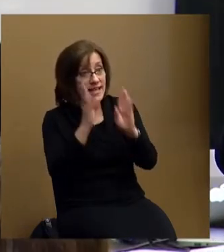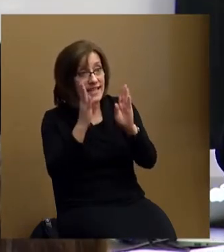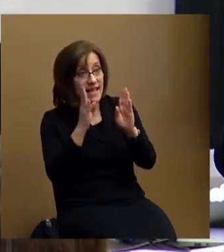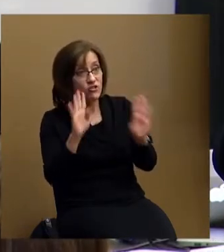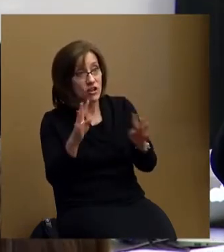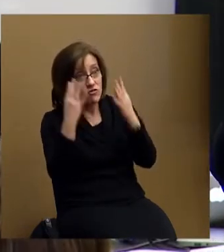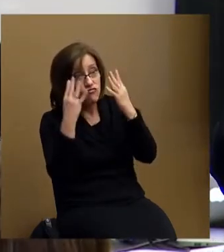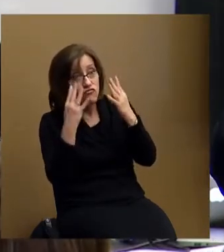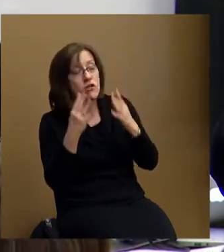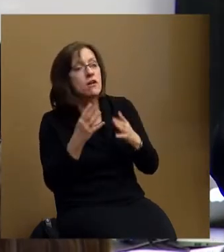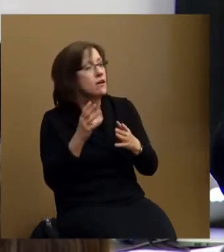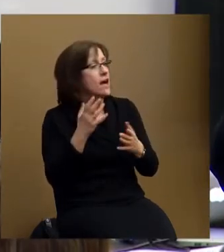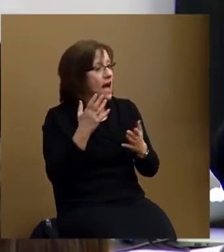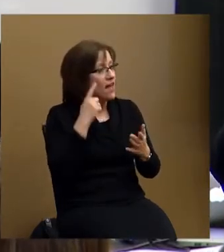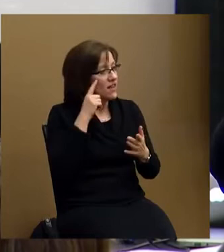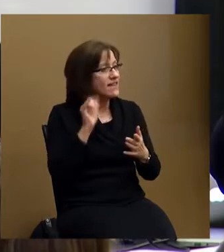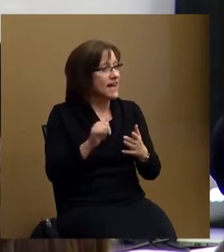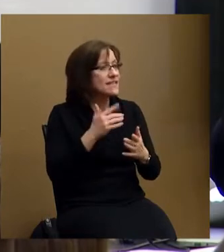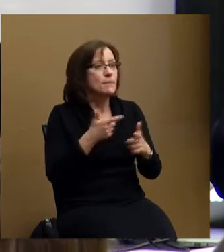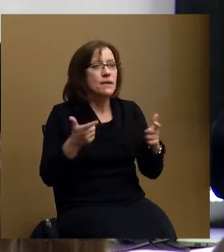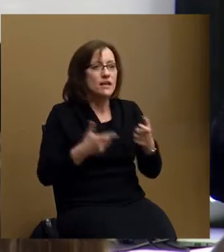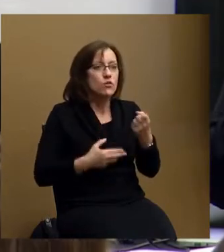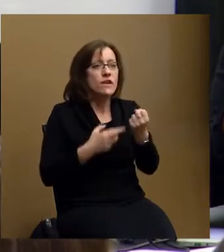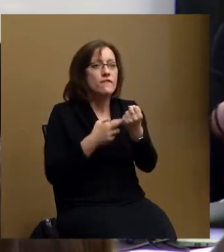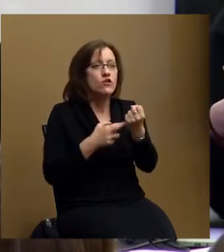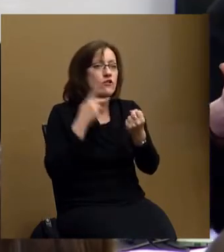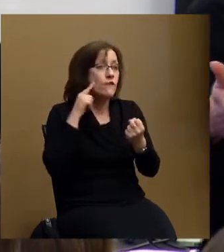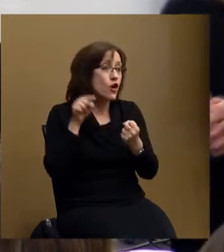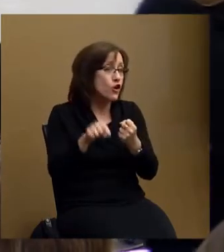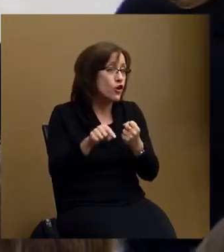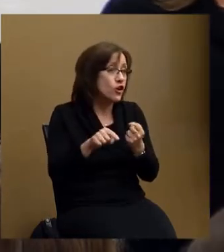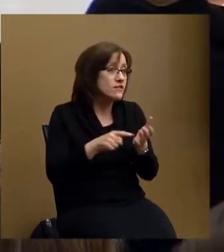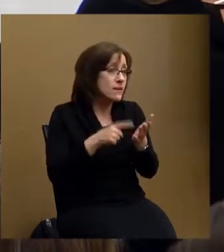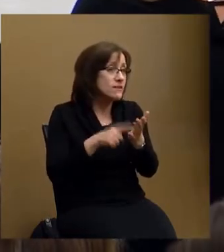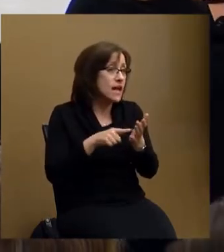big reinforcer for her at times.